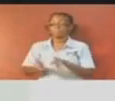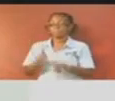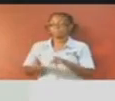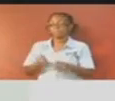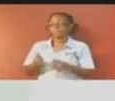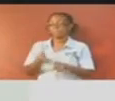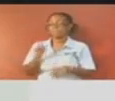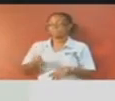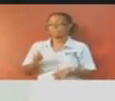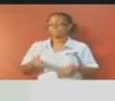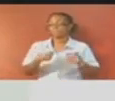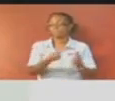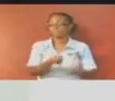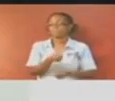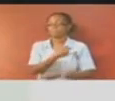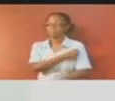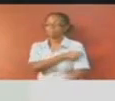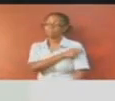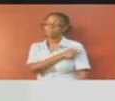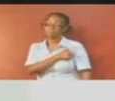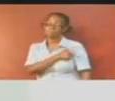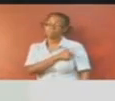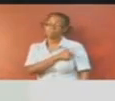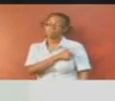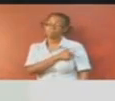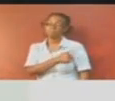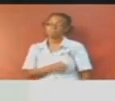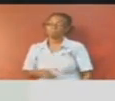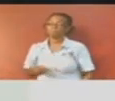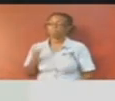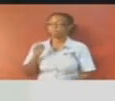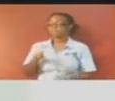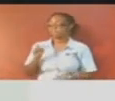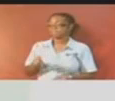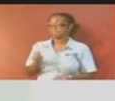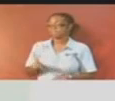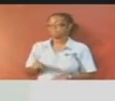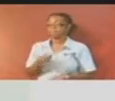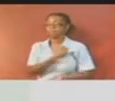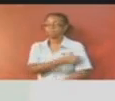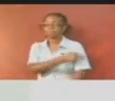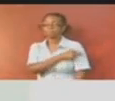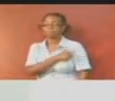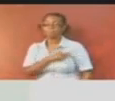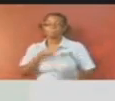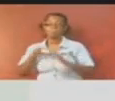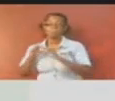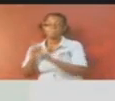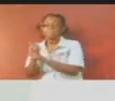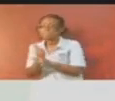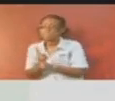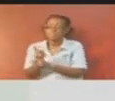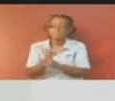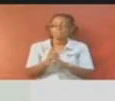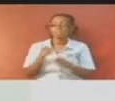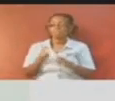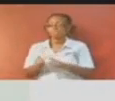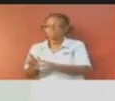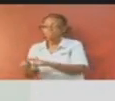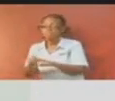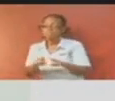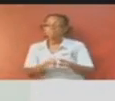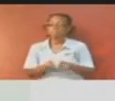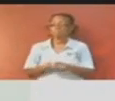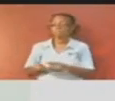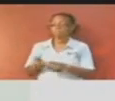hospitalization. And the level of hospital care that they require actually comes from the ward level patients. Now,